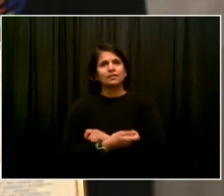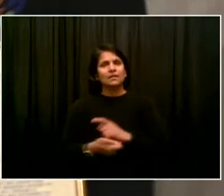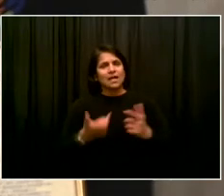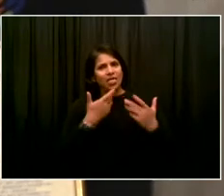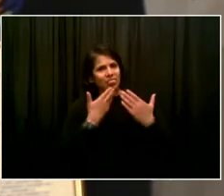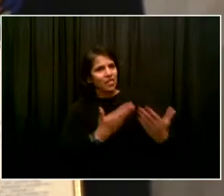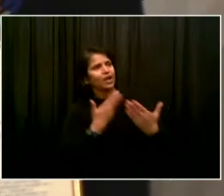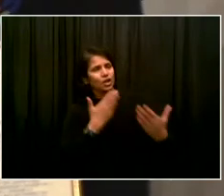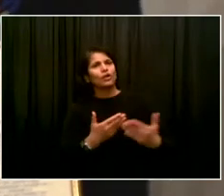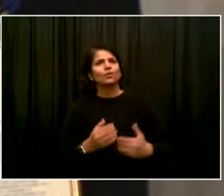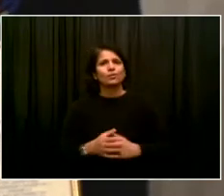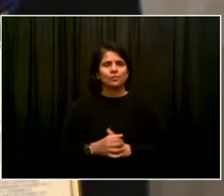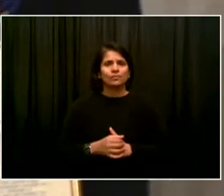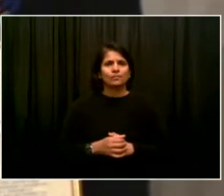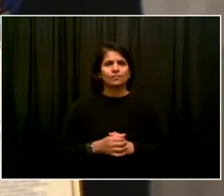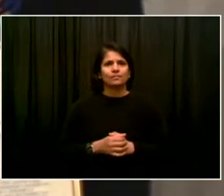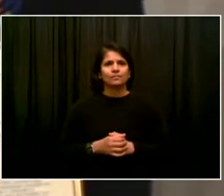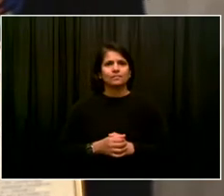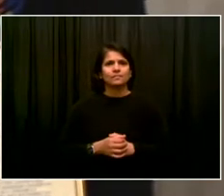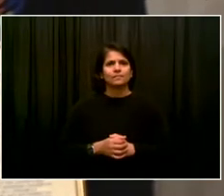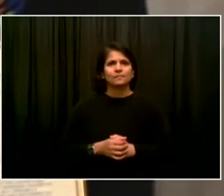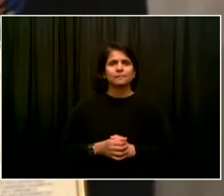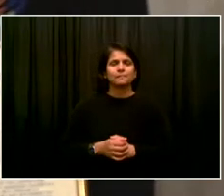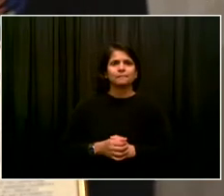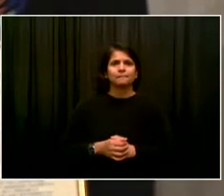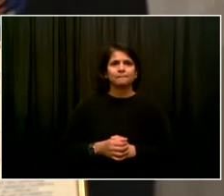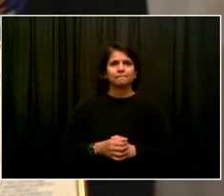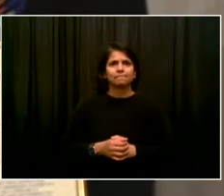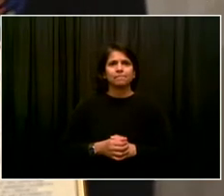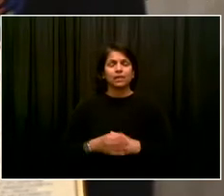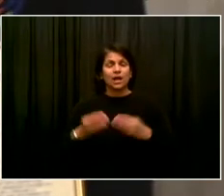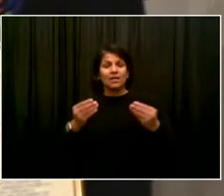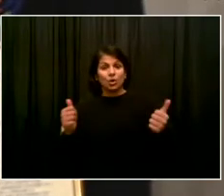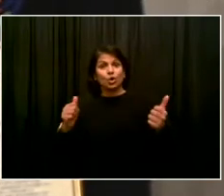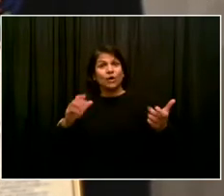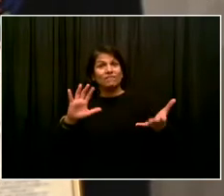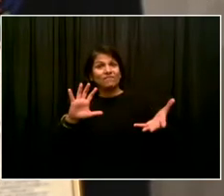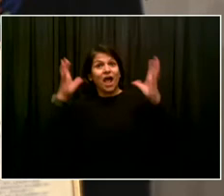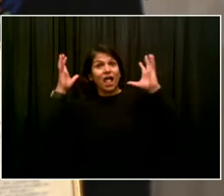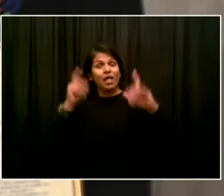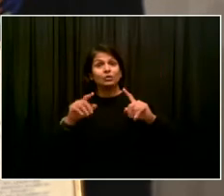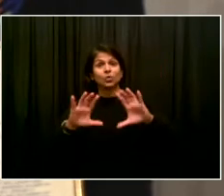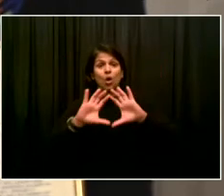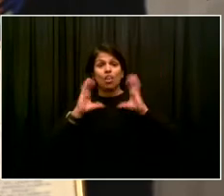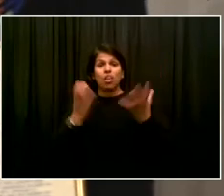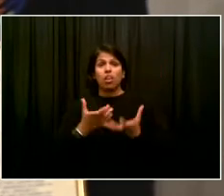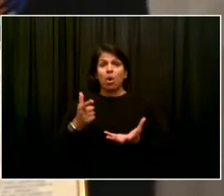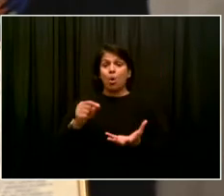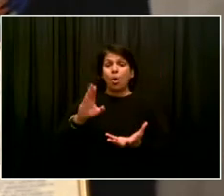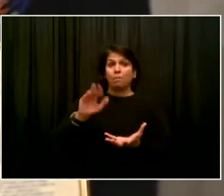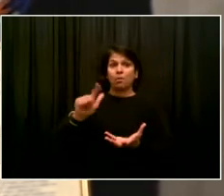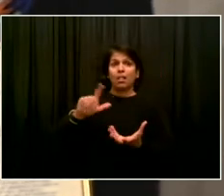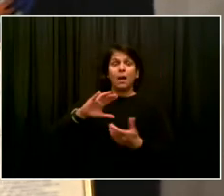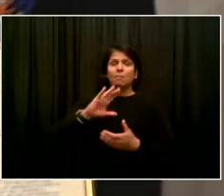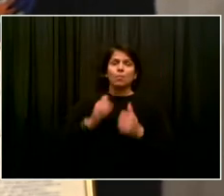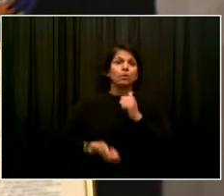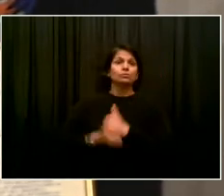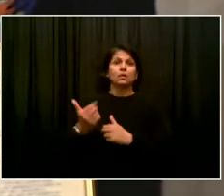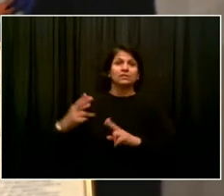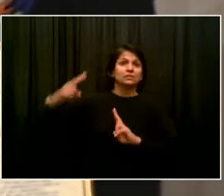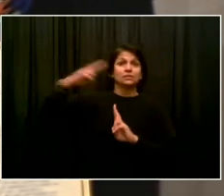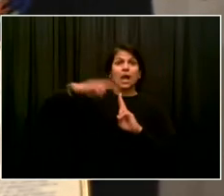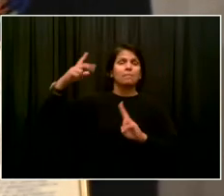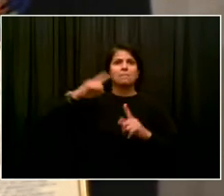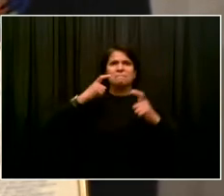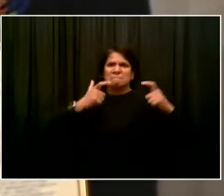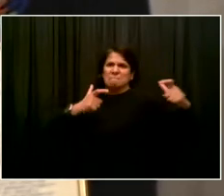Cure Violence Global replication site in the world. And we're very, very appreciative of that and hope that you would add